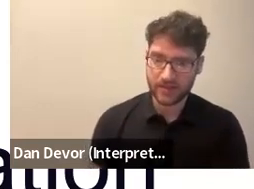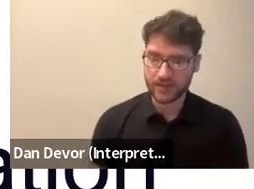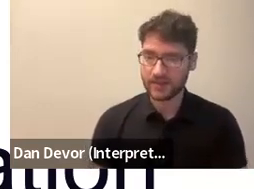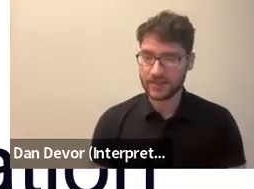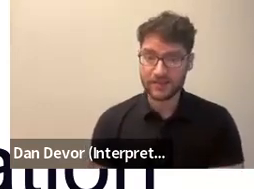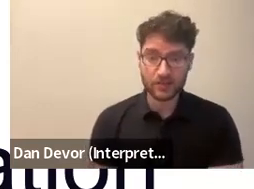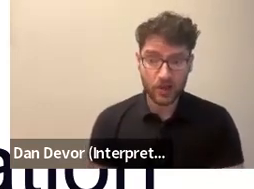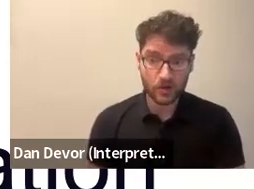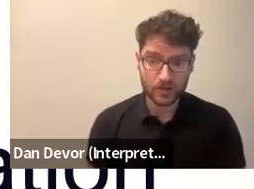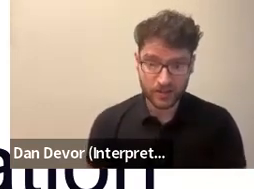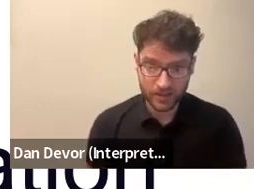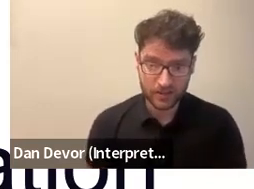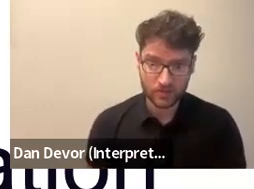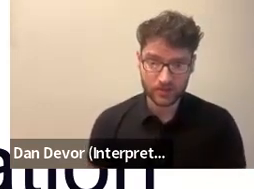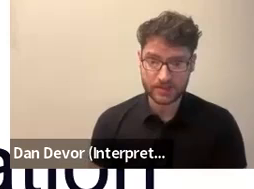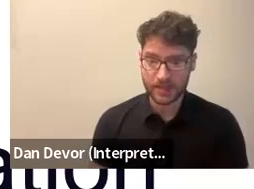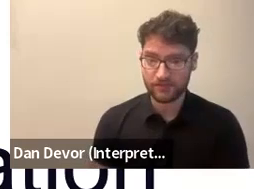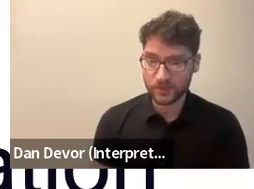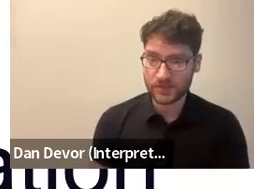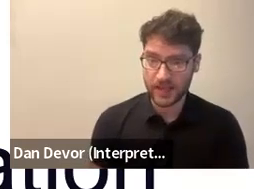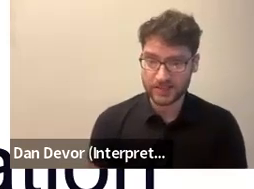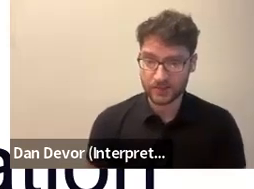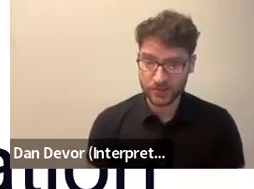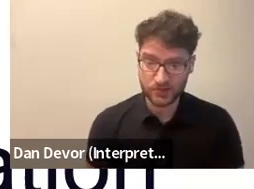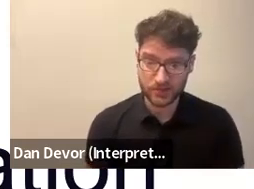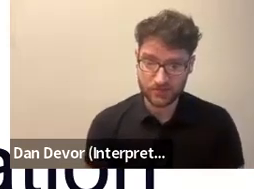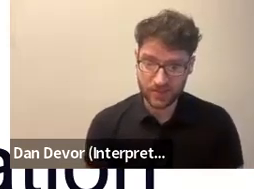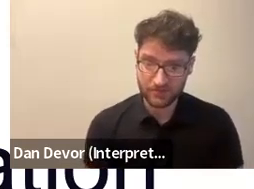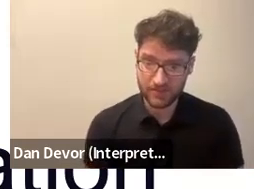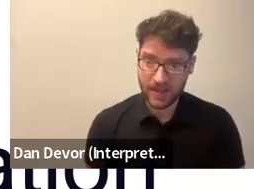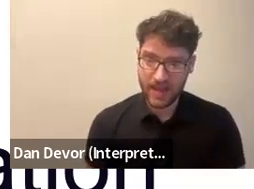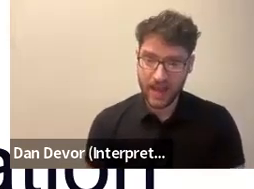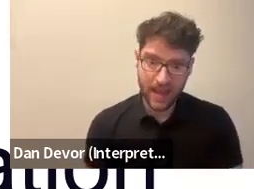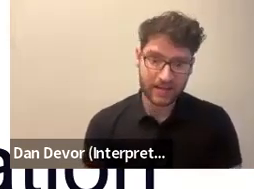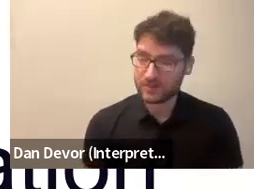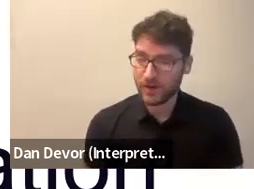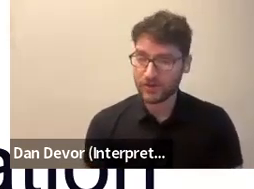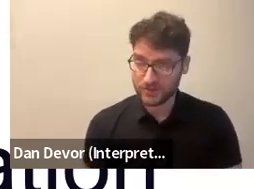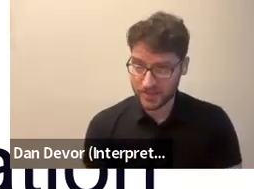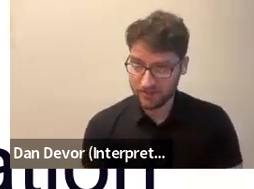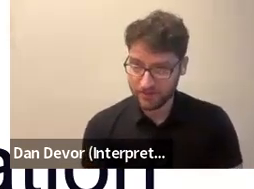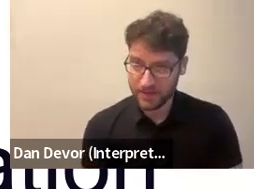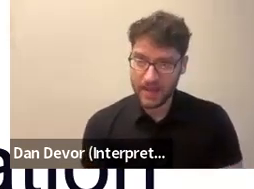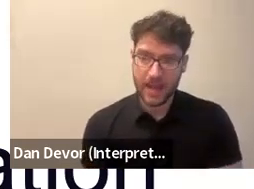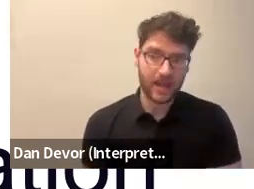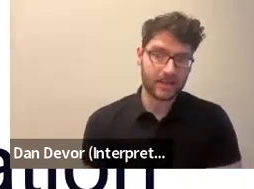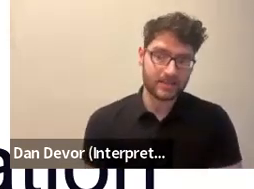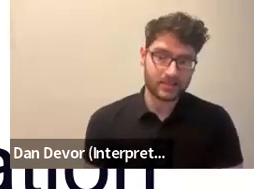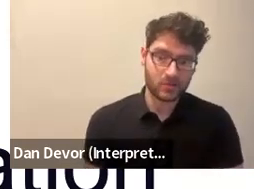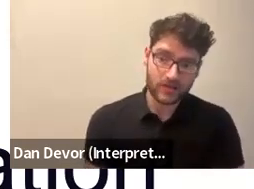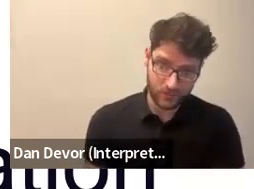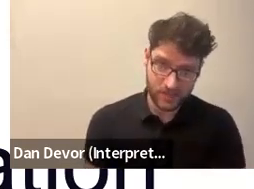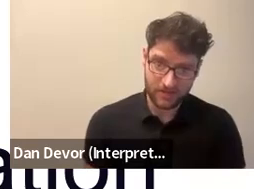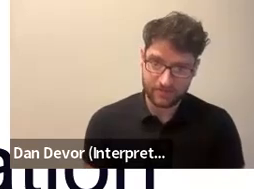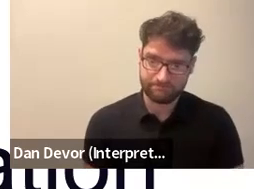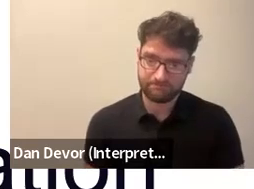manual method, even though he was a fluent ASL user himself, and his mother was deaf, and